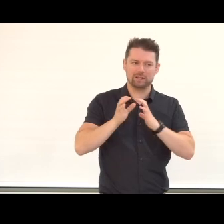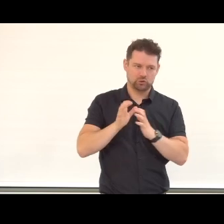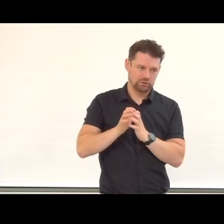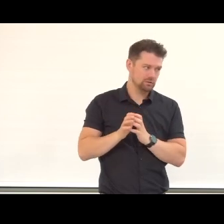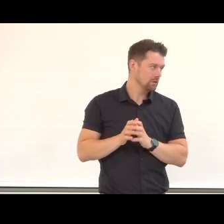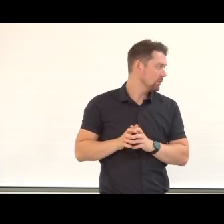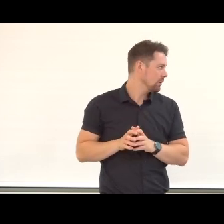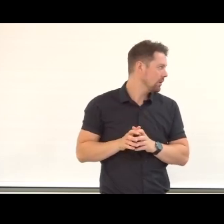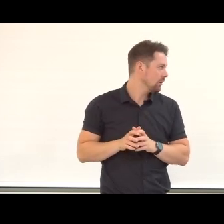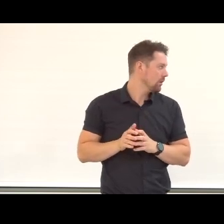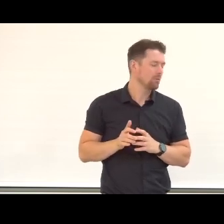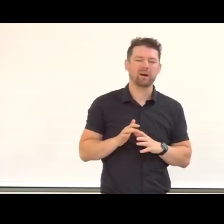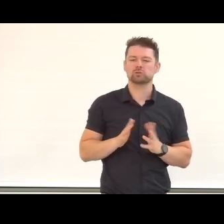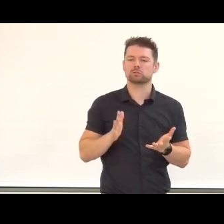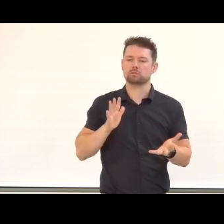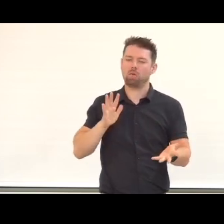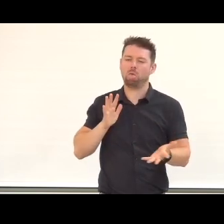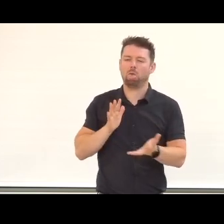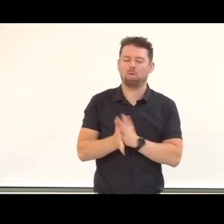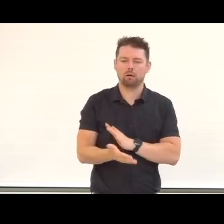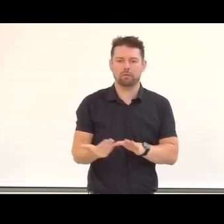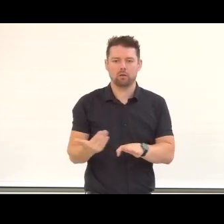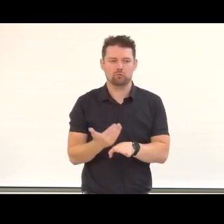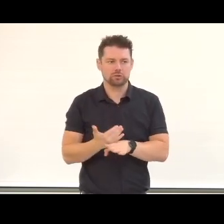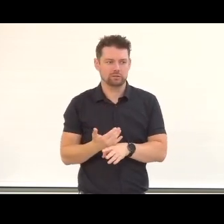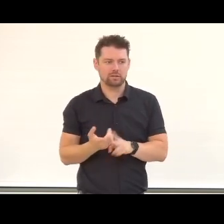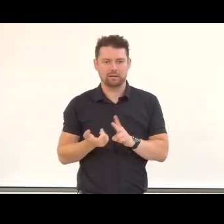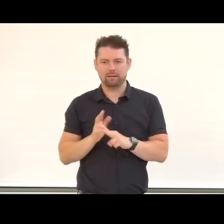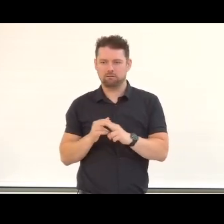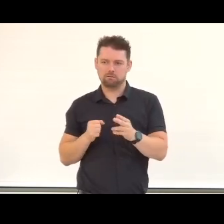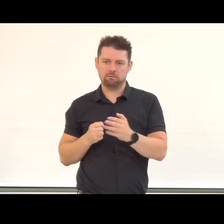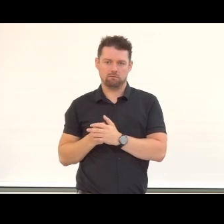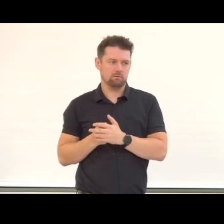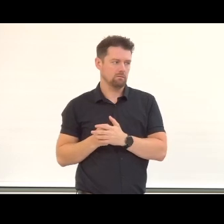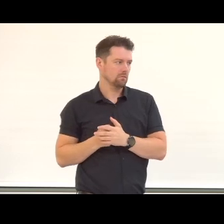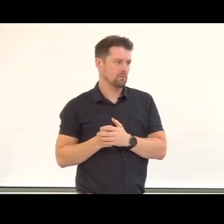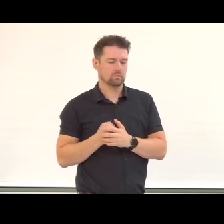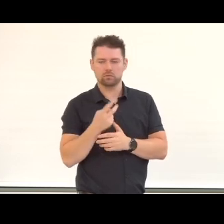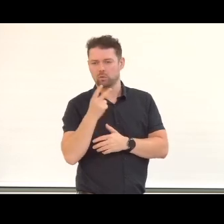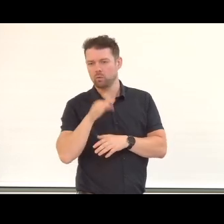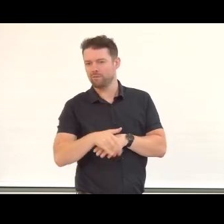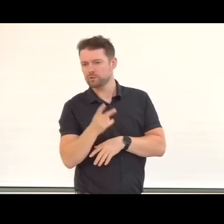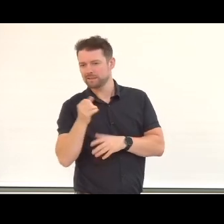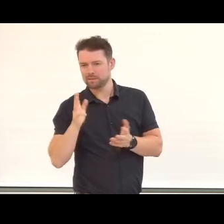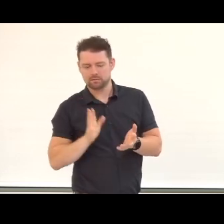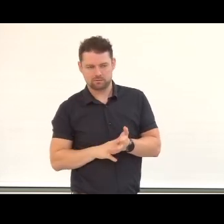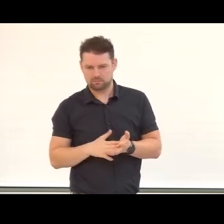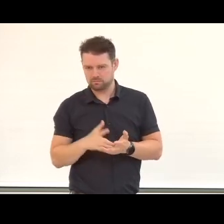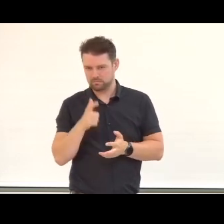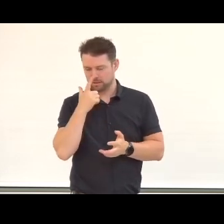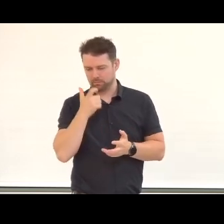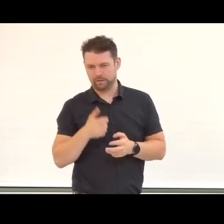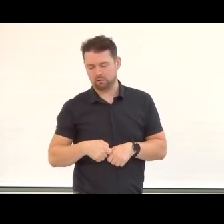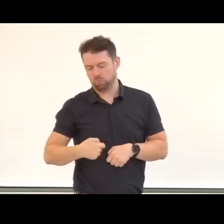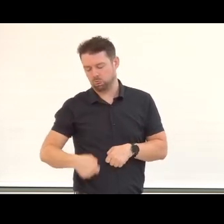but it doesn't hinder operations too much as if you go with the maximum of a bit more than 20 minutes time delay that you could